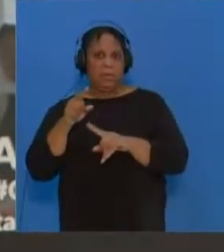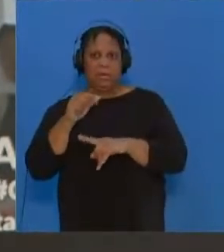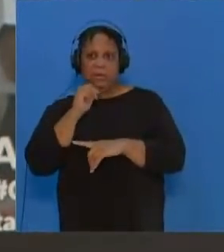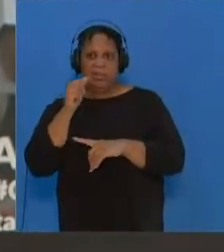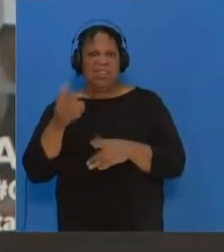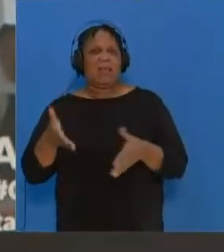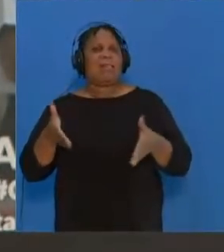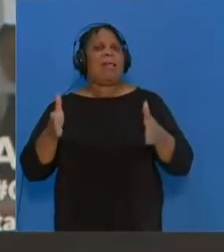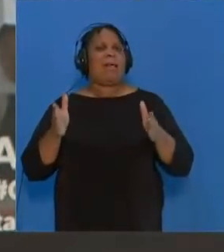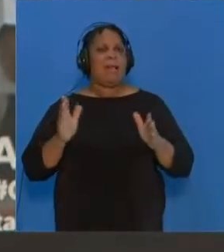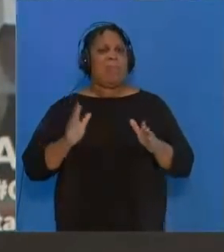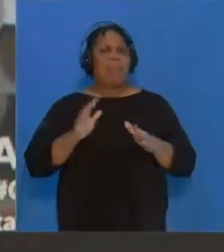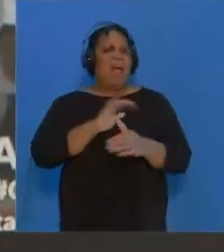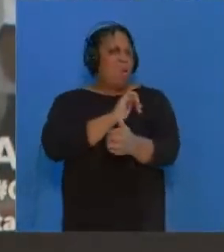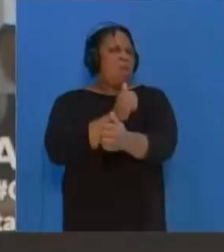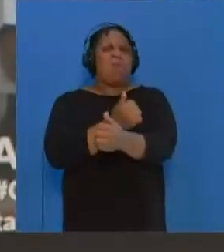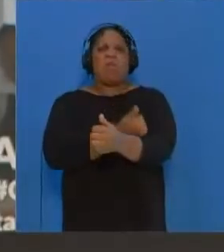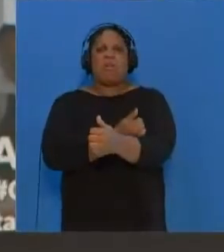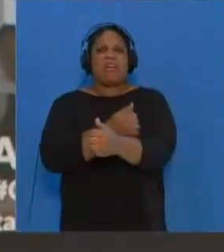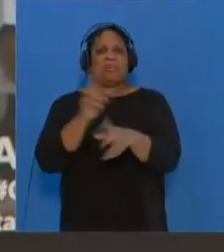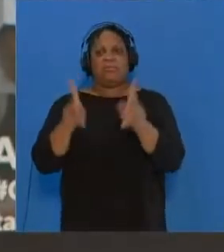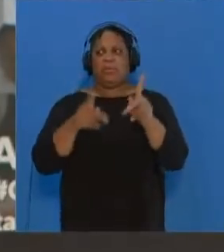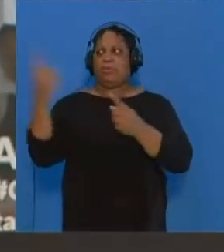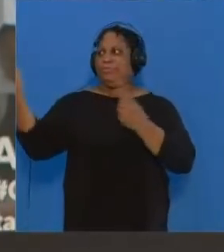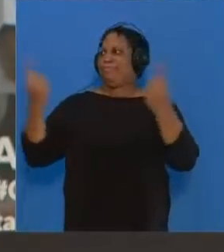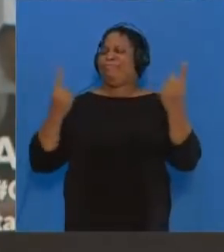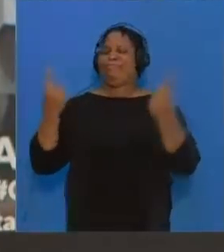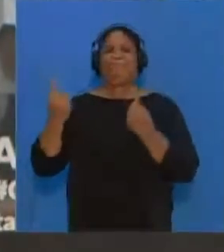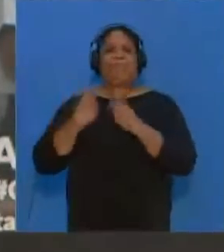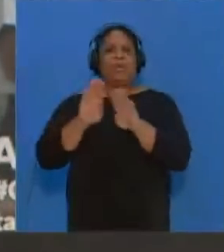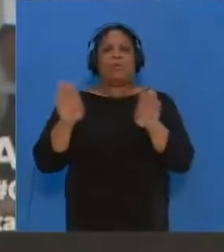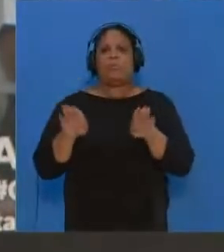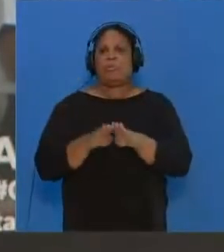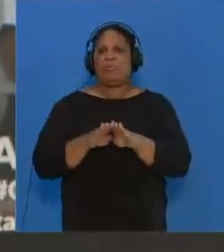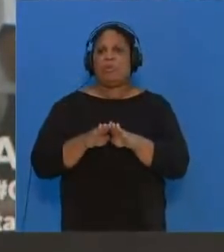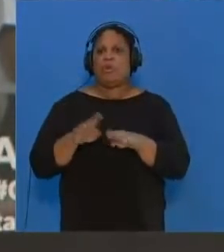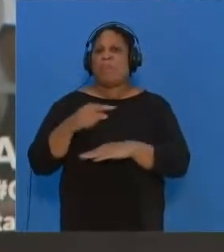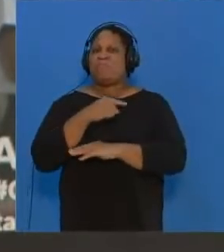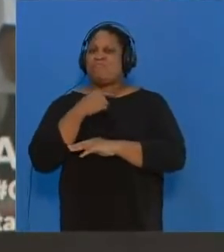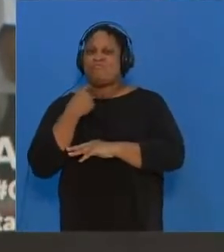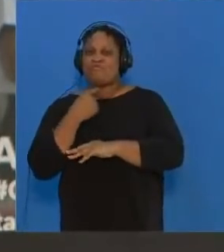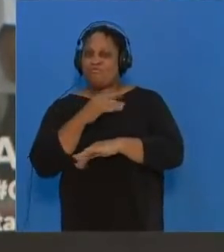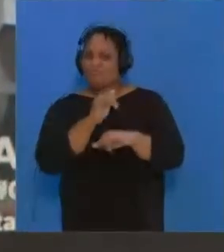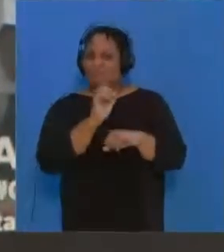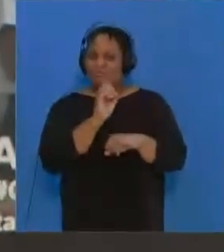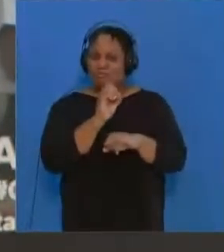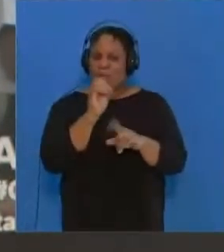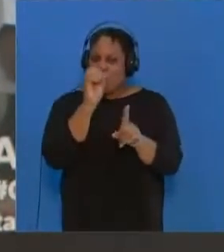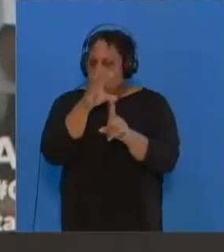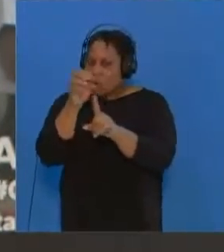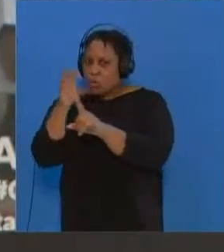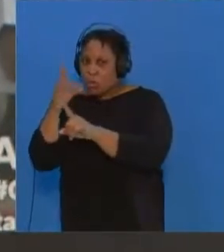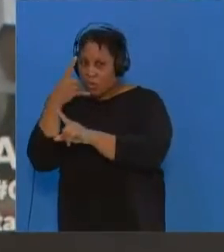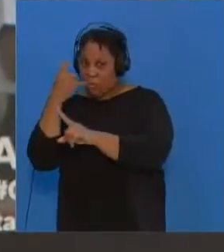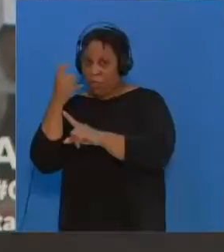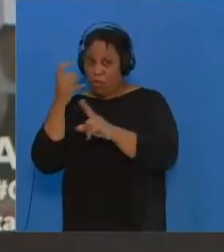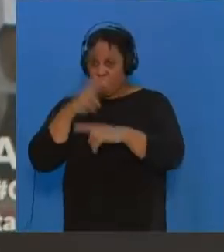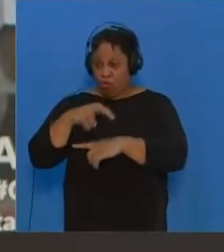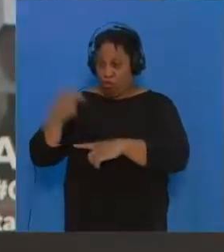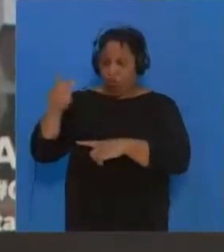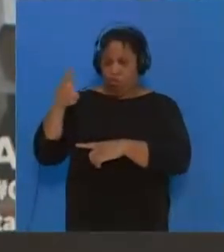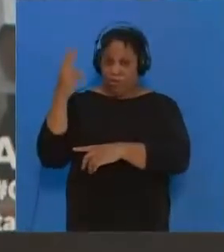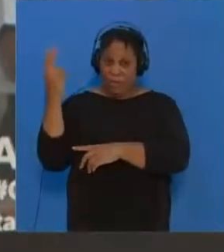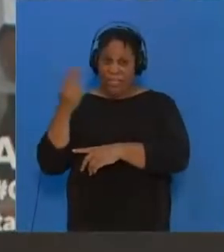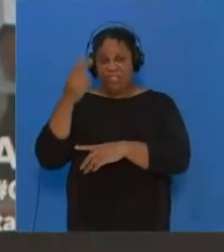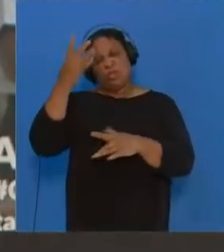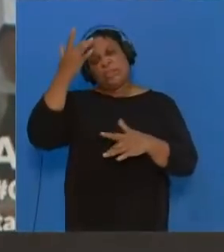be allowing and authorizing anyone who's coming into Bermuda who may pose a risk due to either their travel history or their